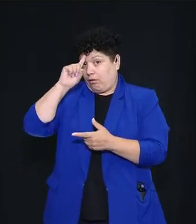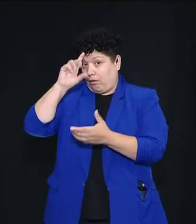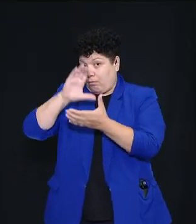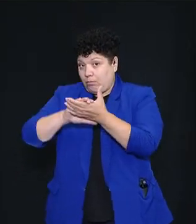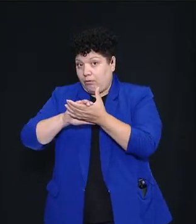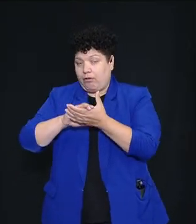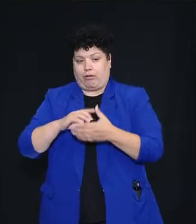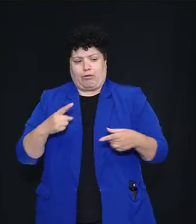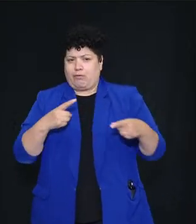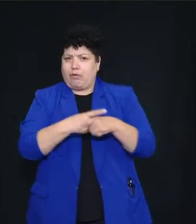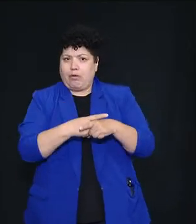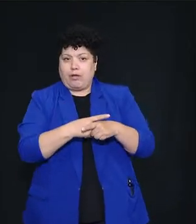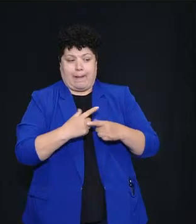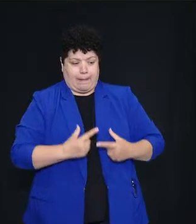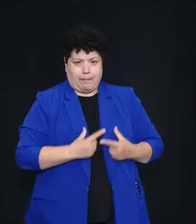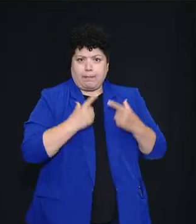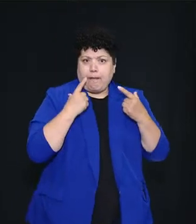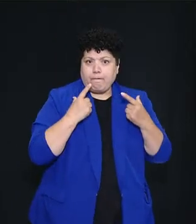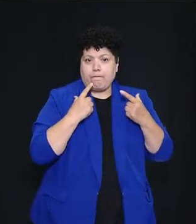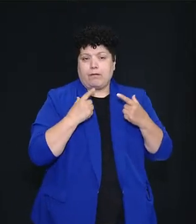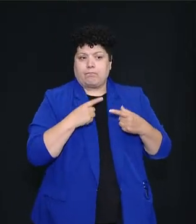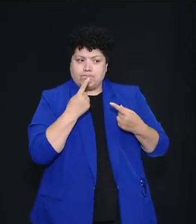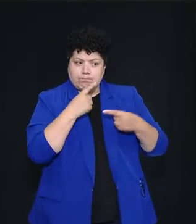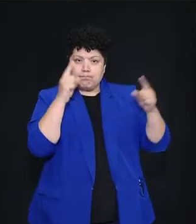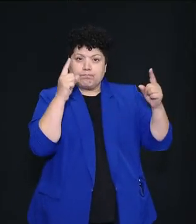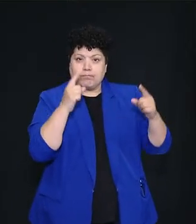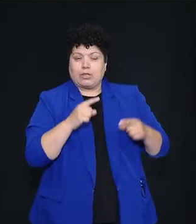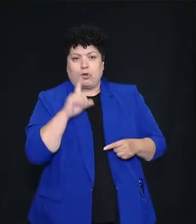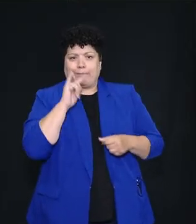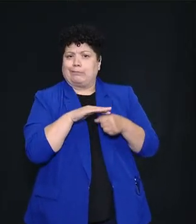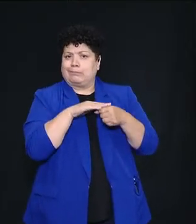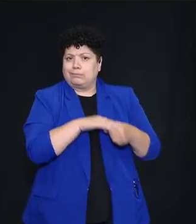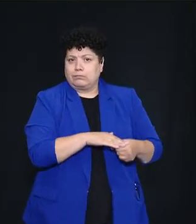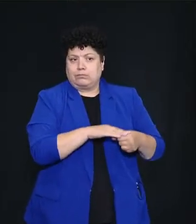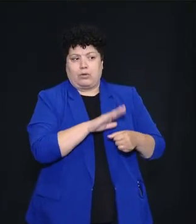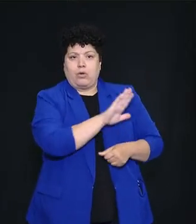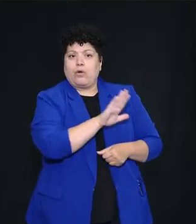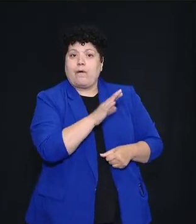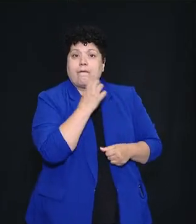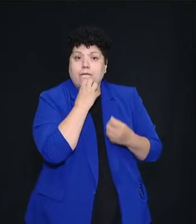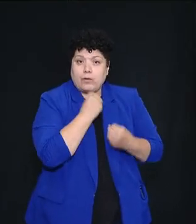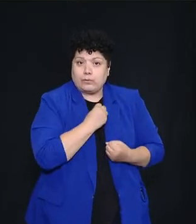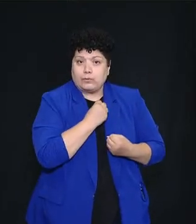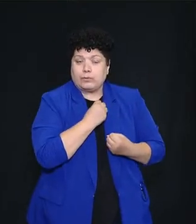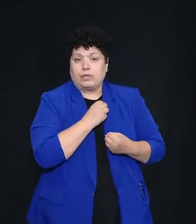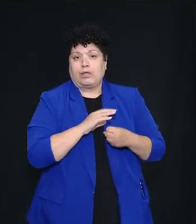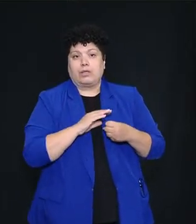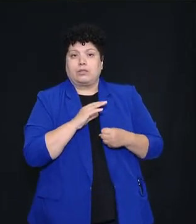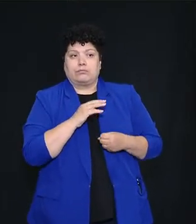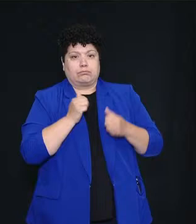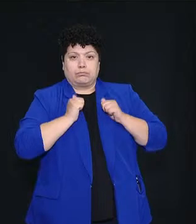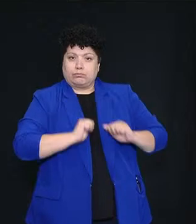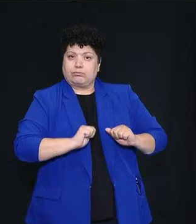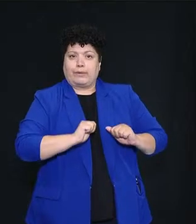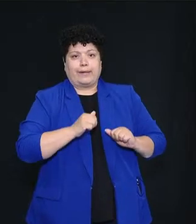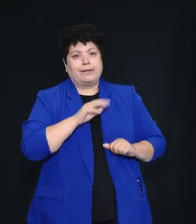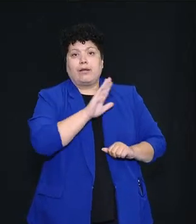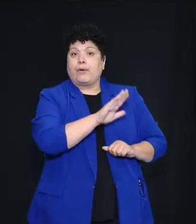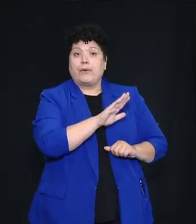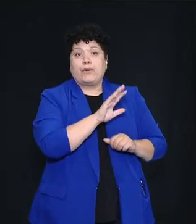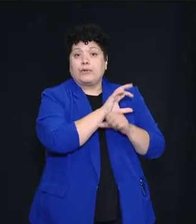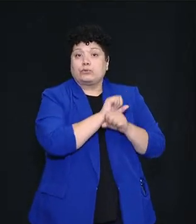reality of life, stifle the natural attachment of peoples to their values, and attempt to uproot